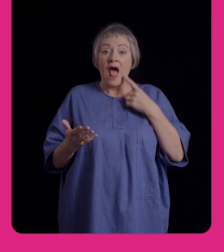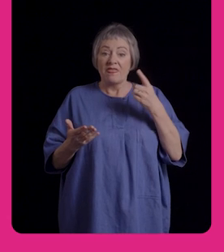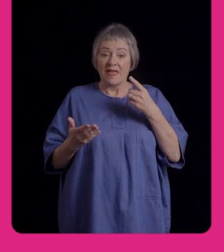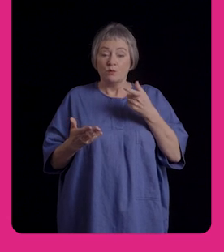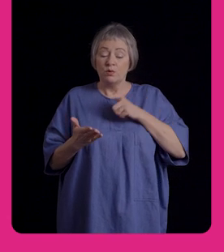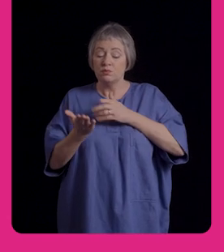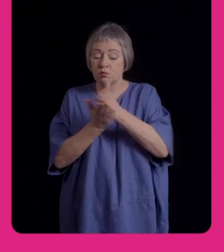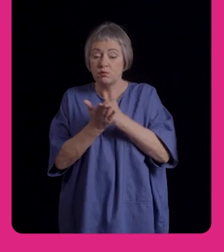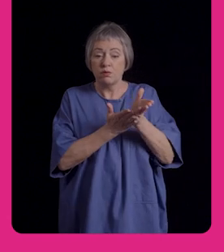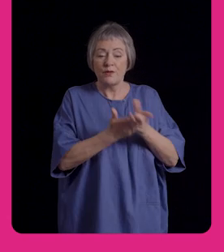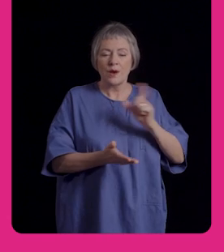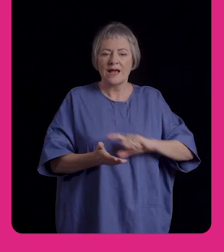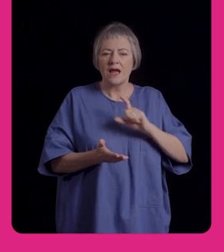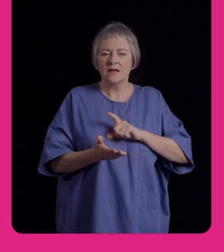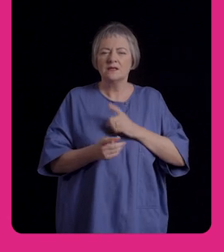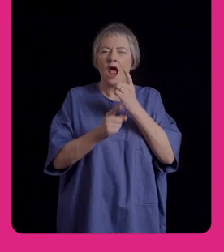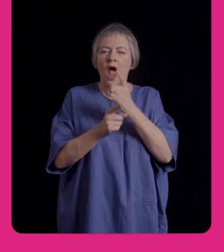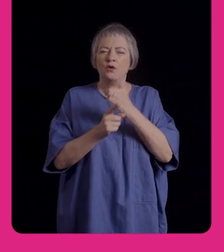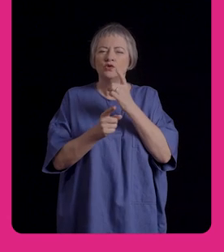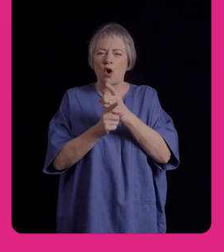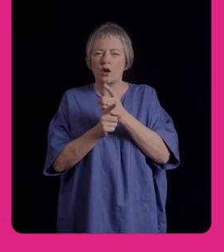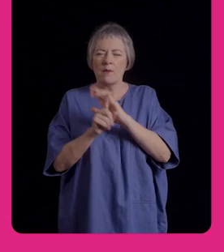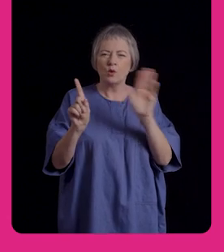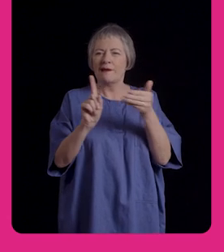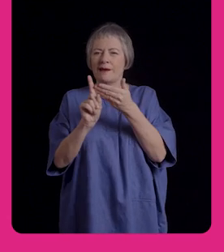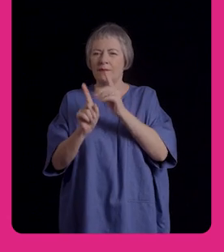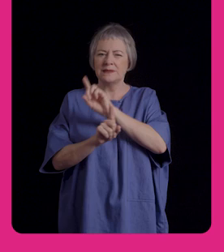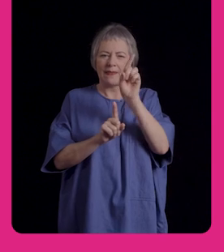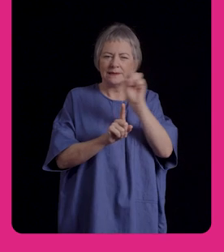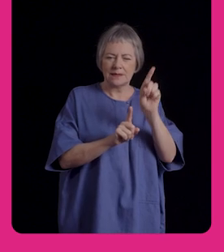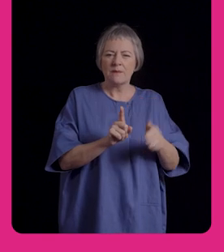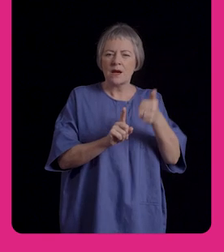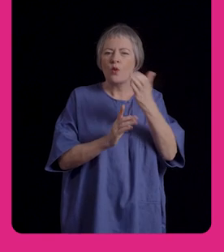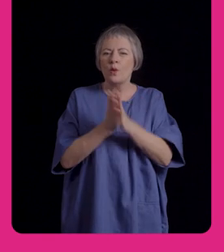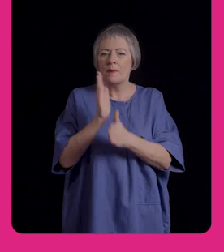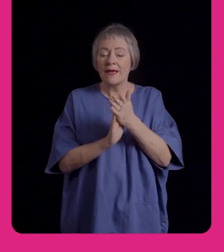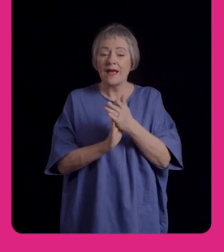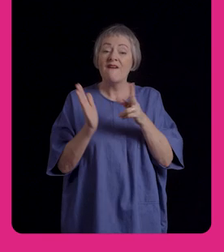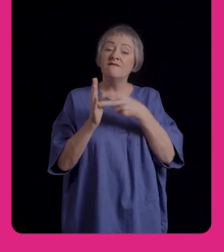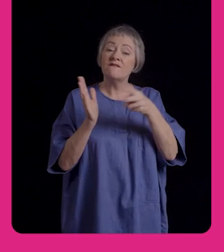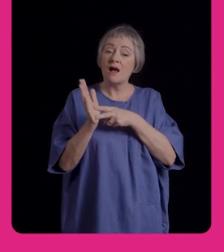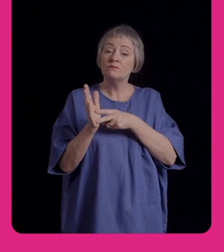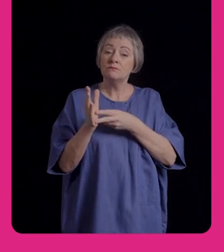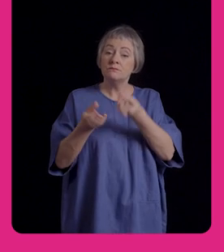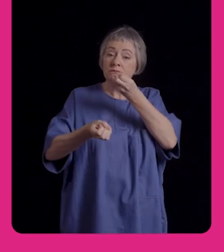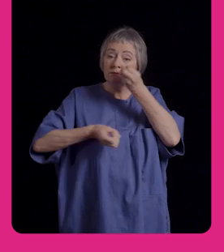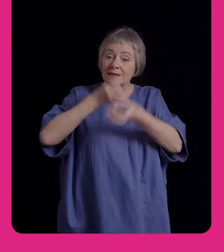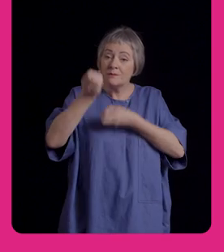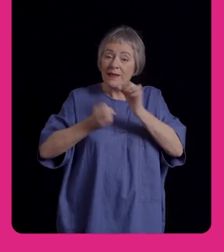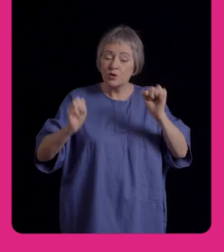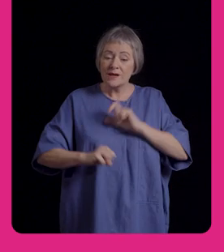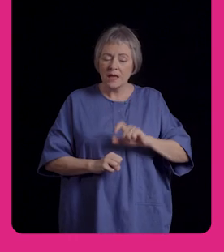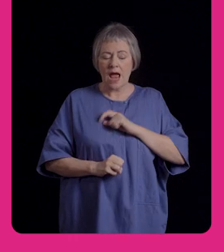So I think we'll just run through all the characters first and then I'm gonna talk to you a little bit about like your goals and how we're gonna play. So Val, hey, do you wanna tell us about your